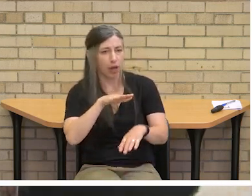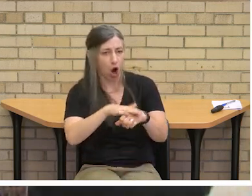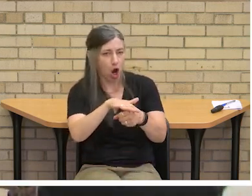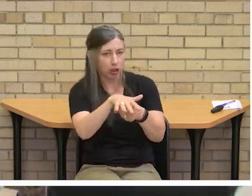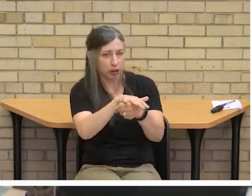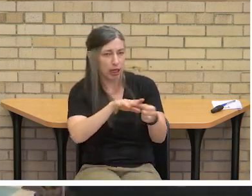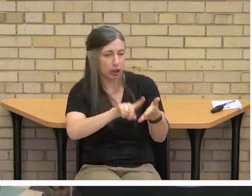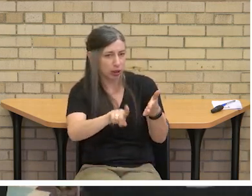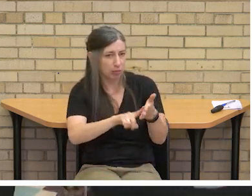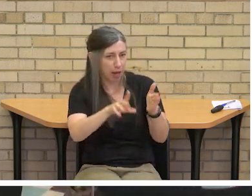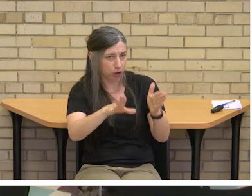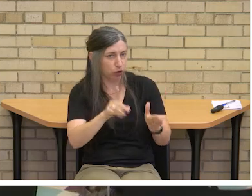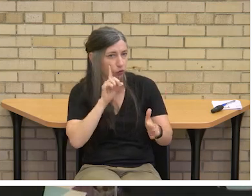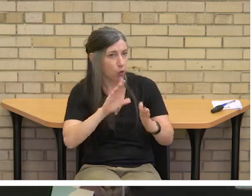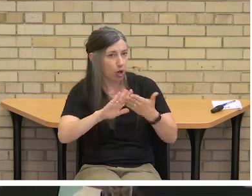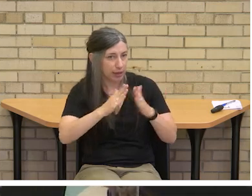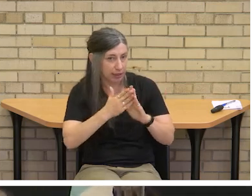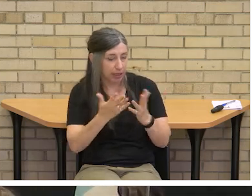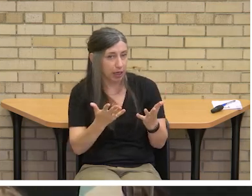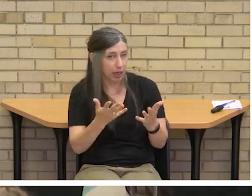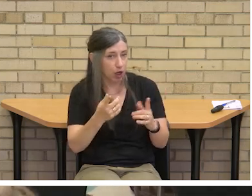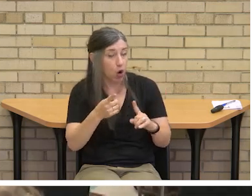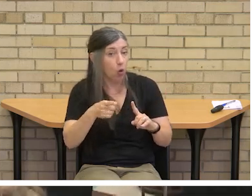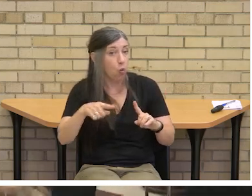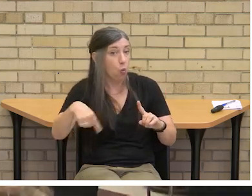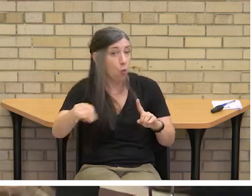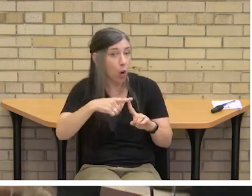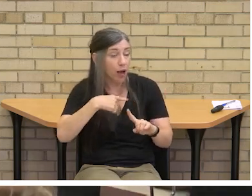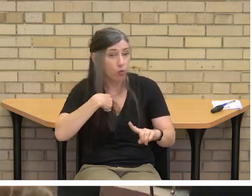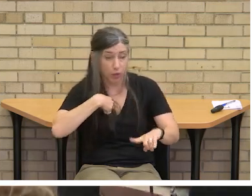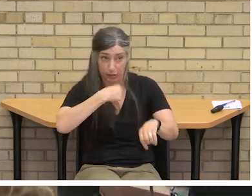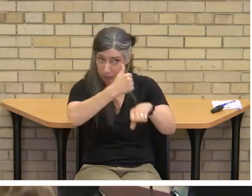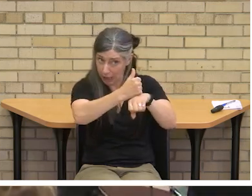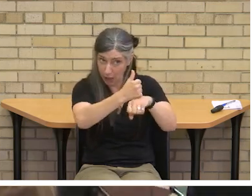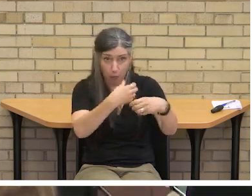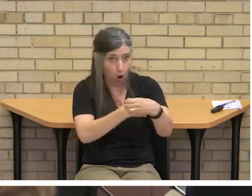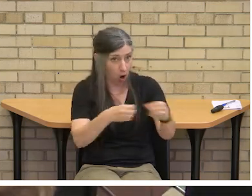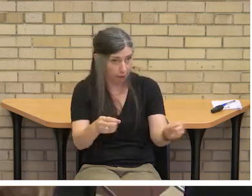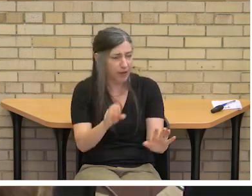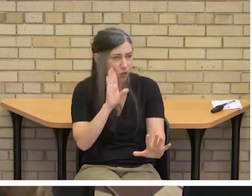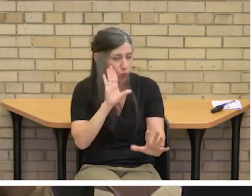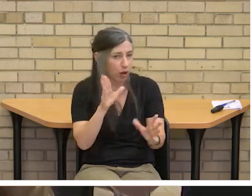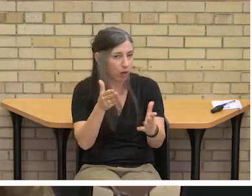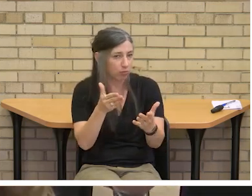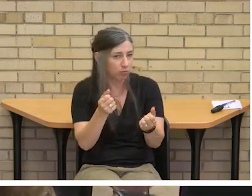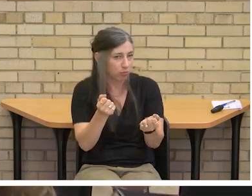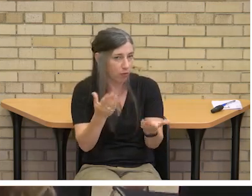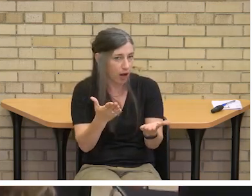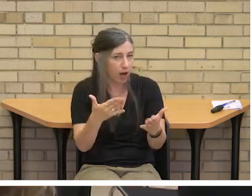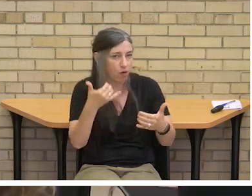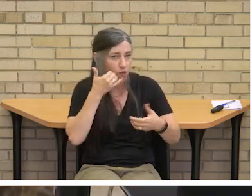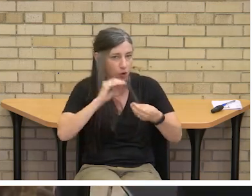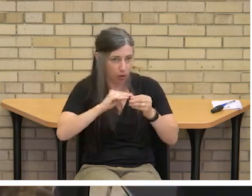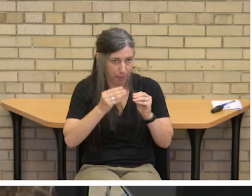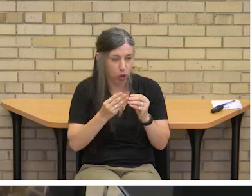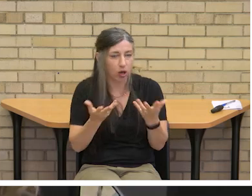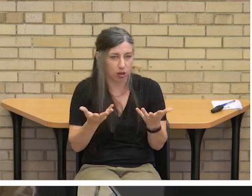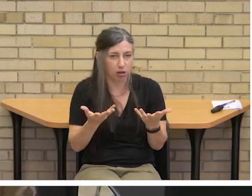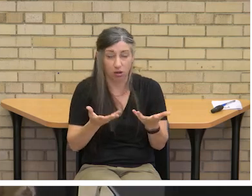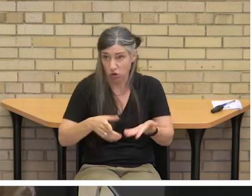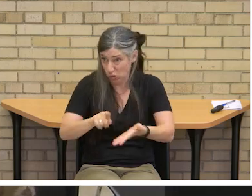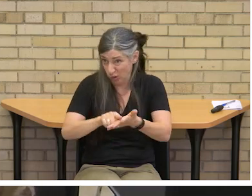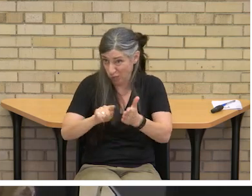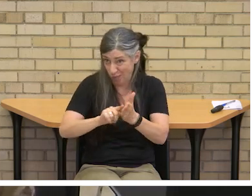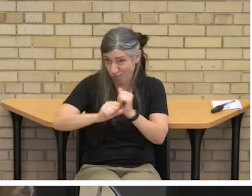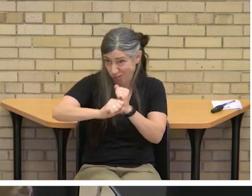for the city, and as soon as we get a field office established, we can get a phone number out with the press releases when things